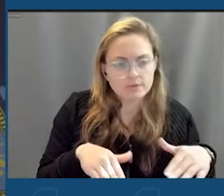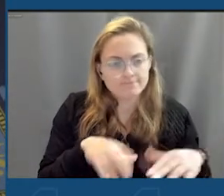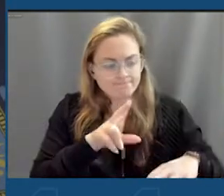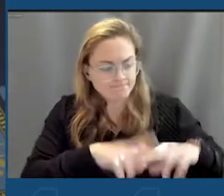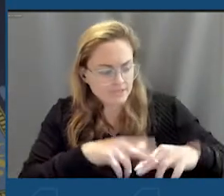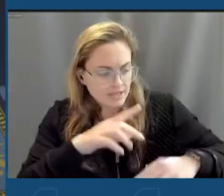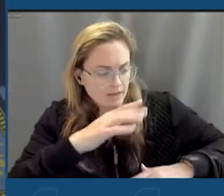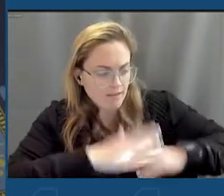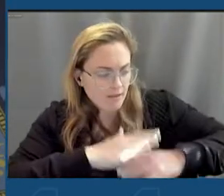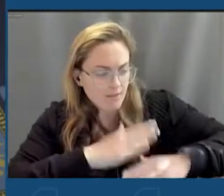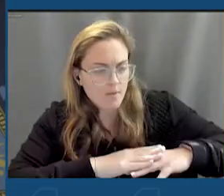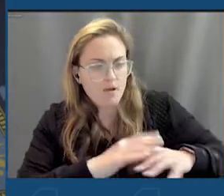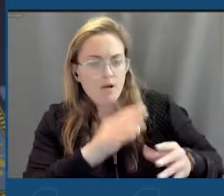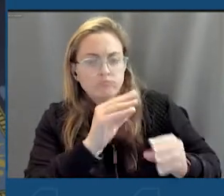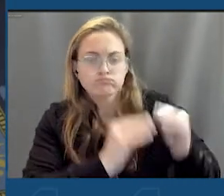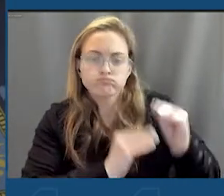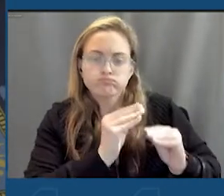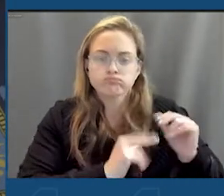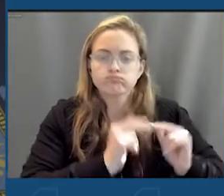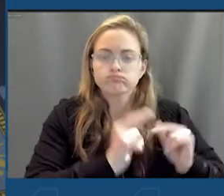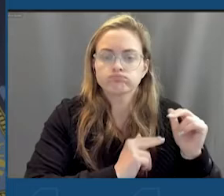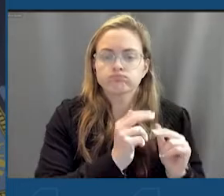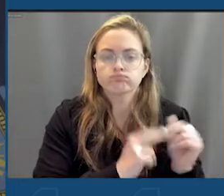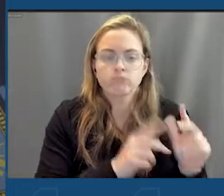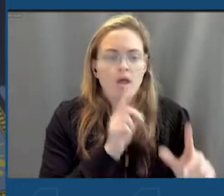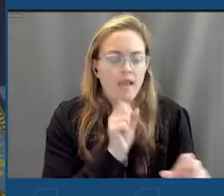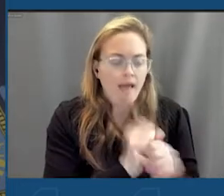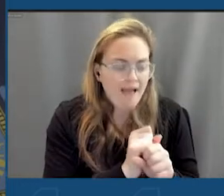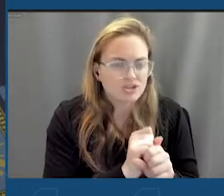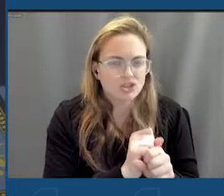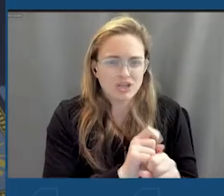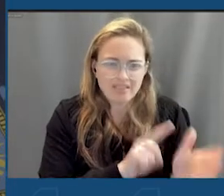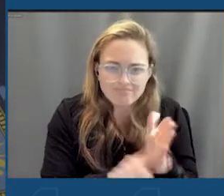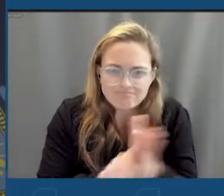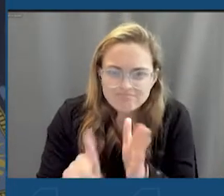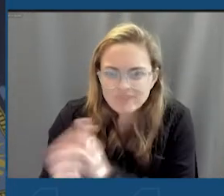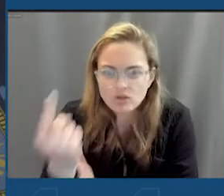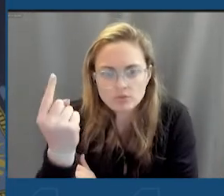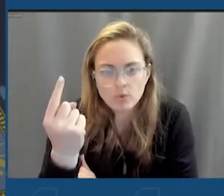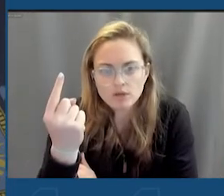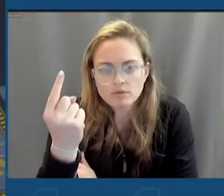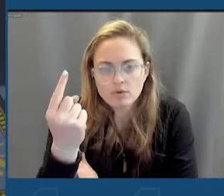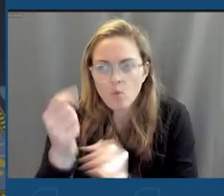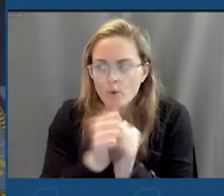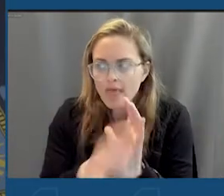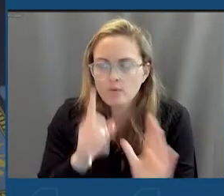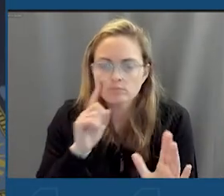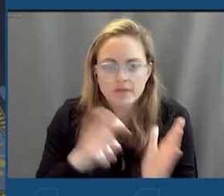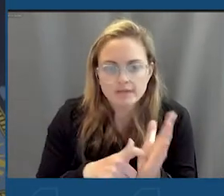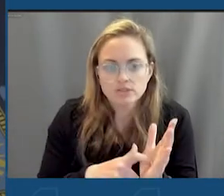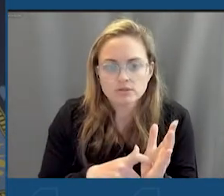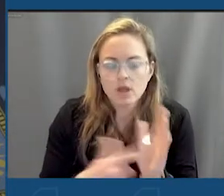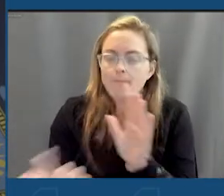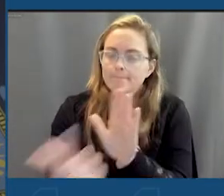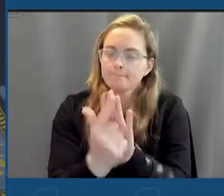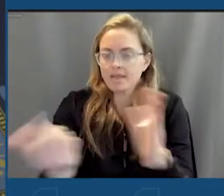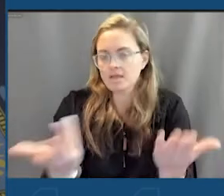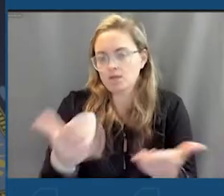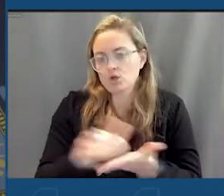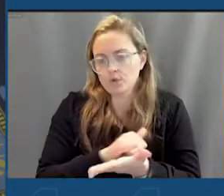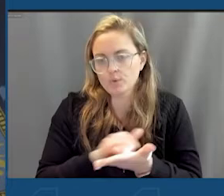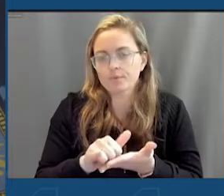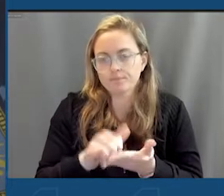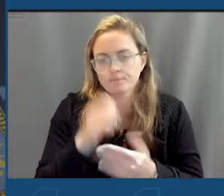put together a gun that actually can be lethal and go out and kill somebody, undetected. We banned them here in the state of New York.